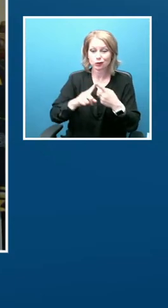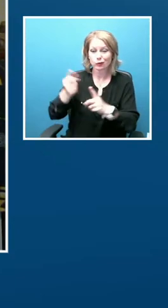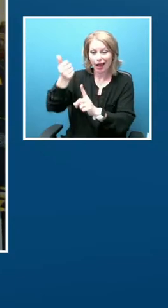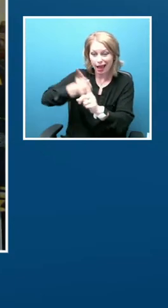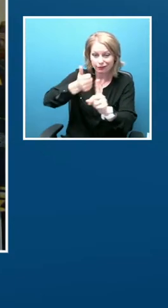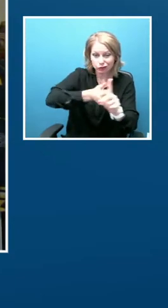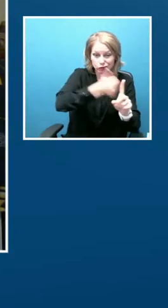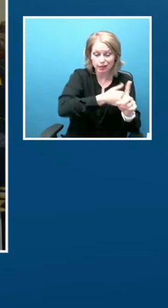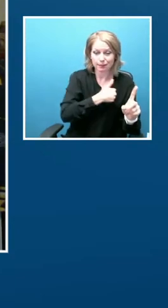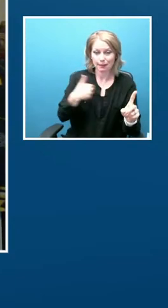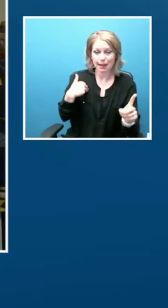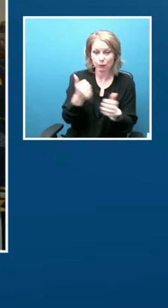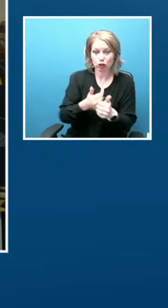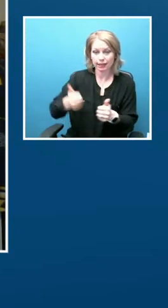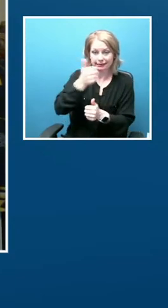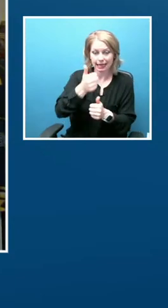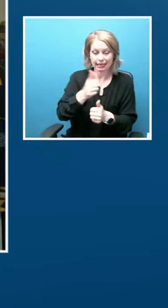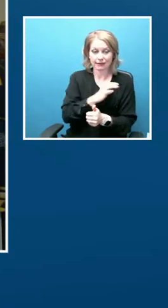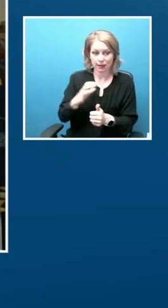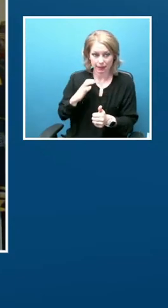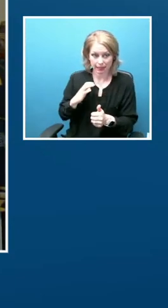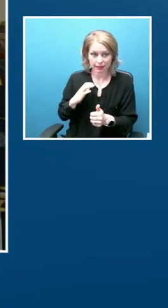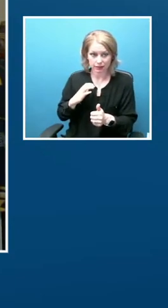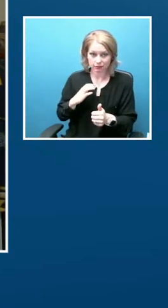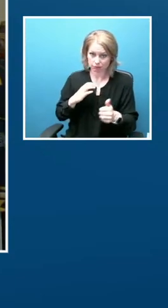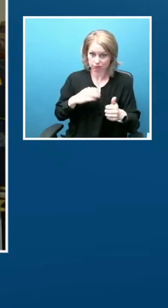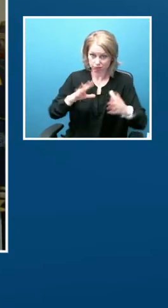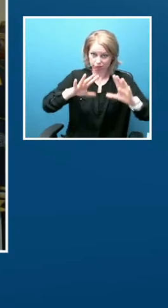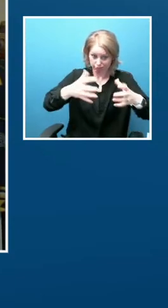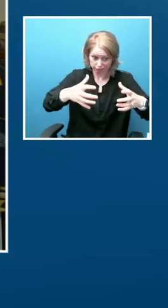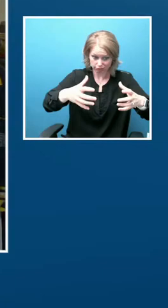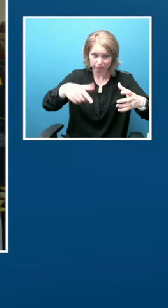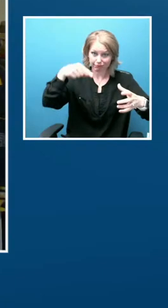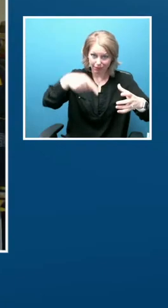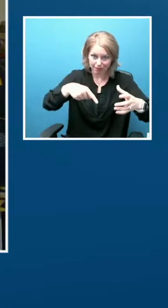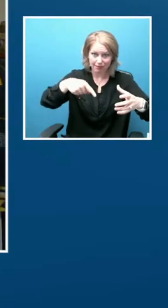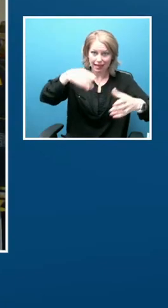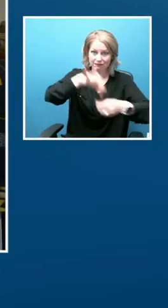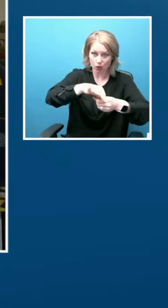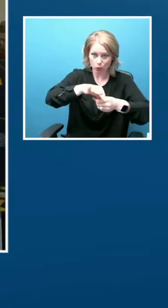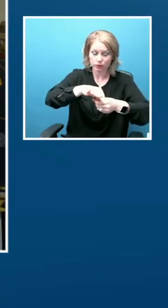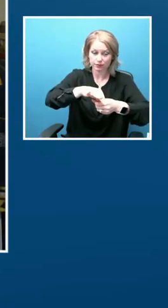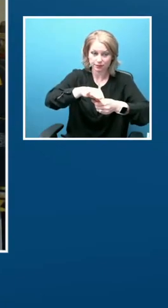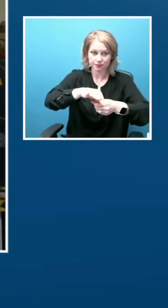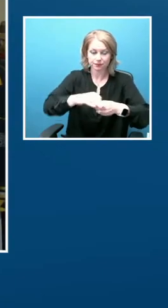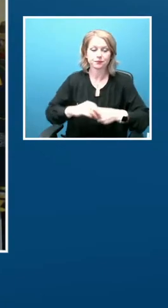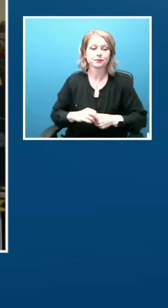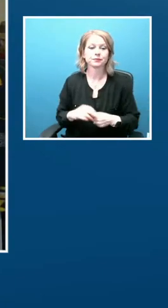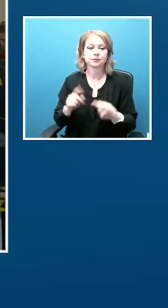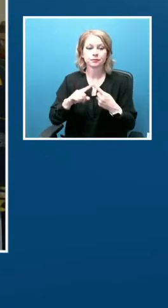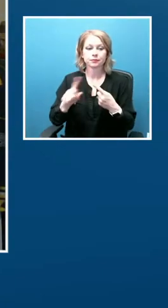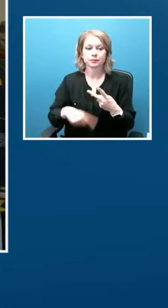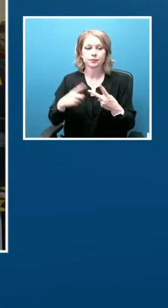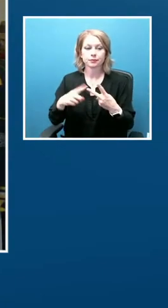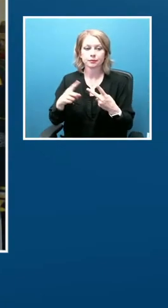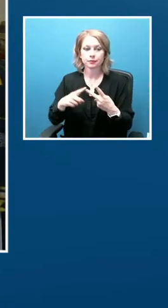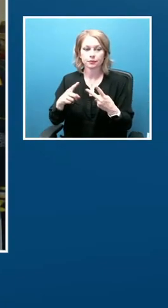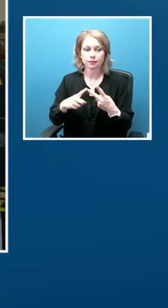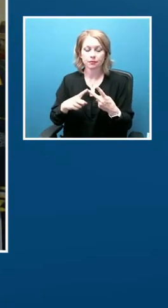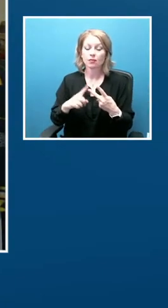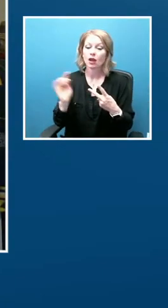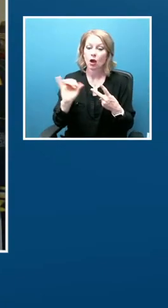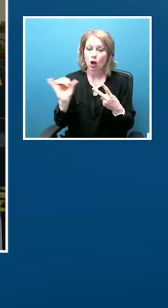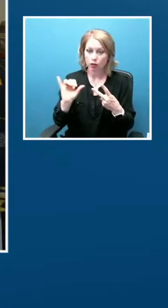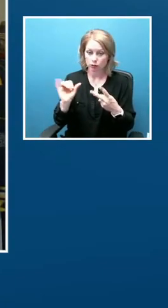executive committee, which is the body that votes in the elections of this issue. We also took out a